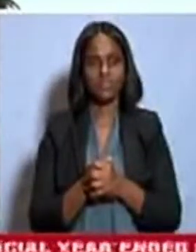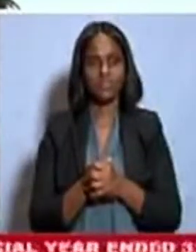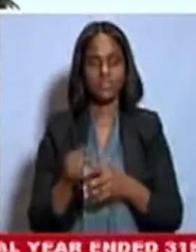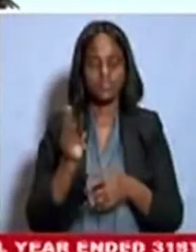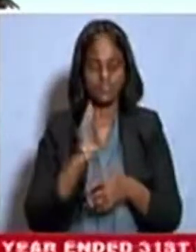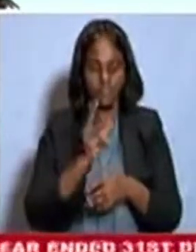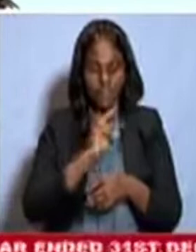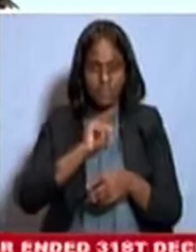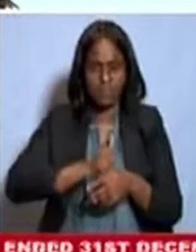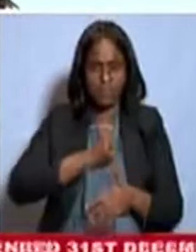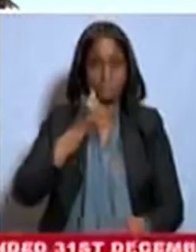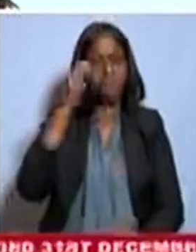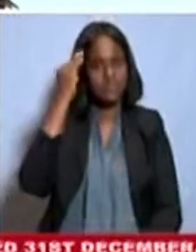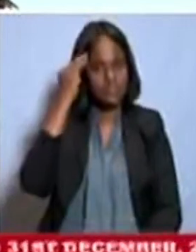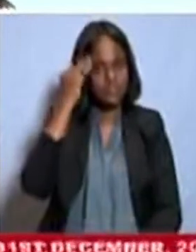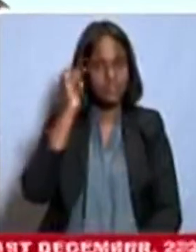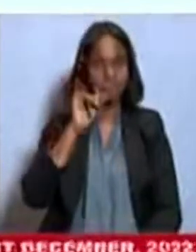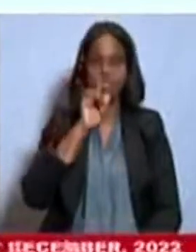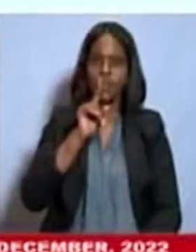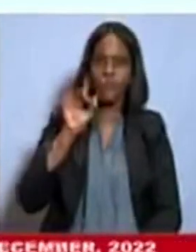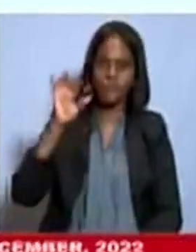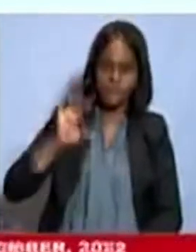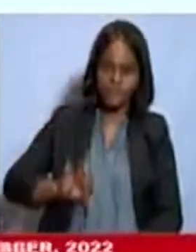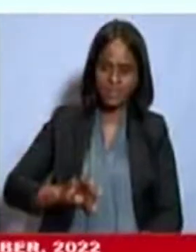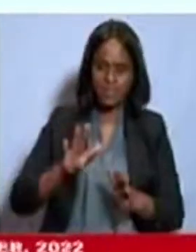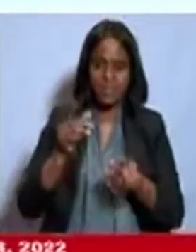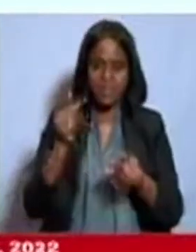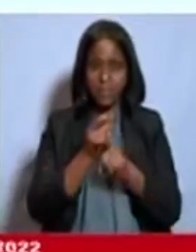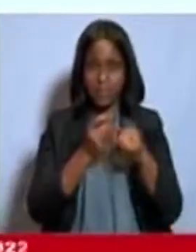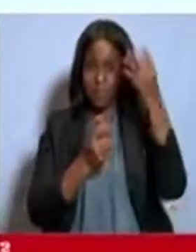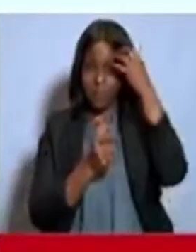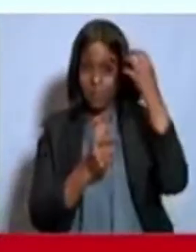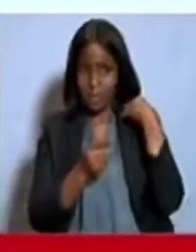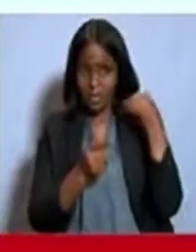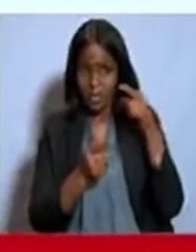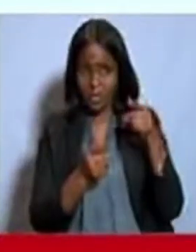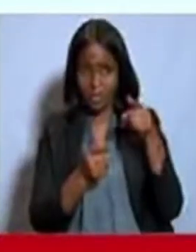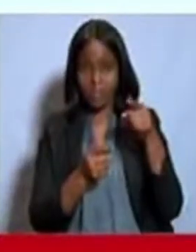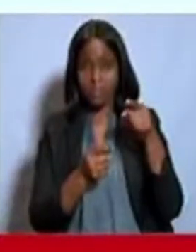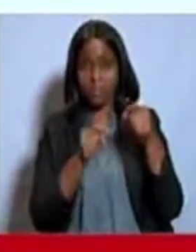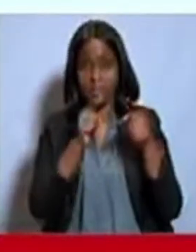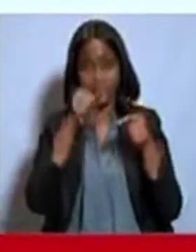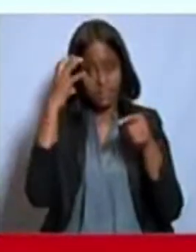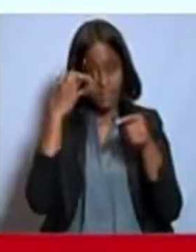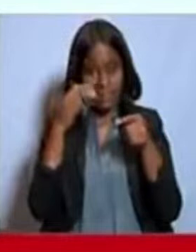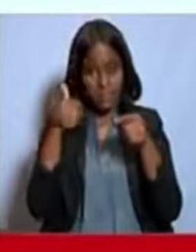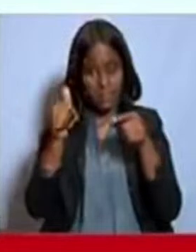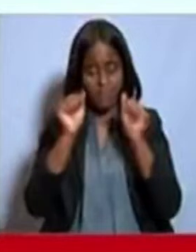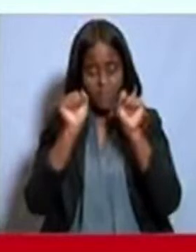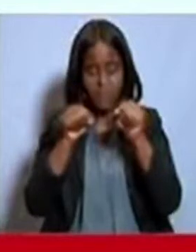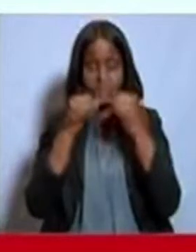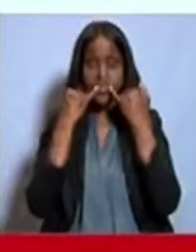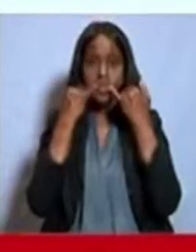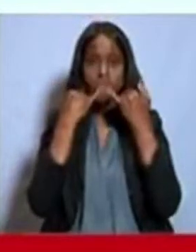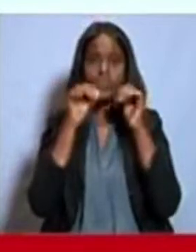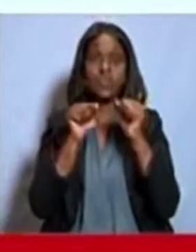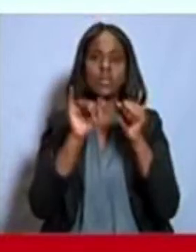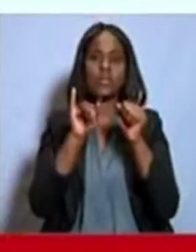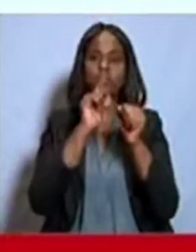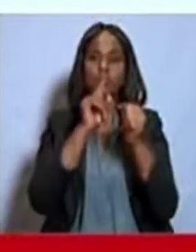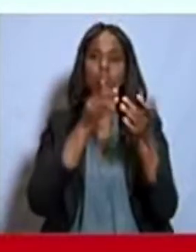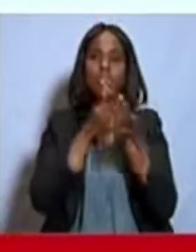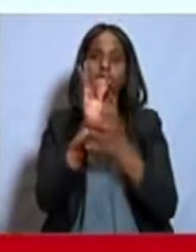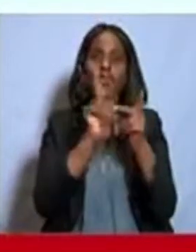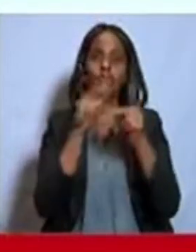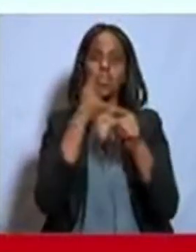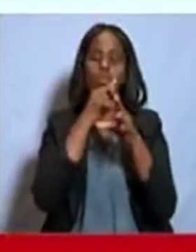We do know, like, the beneficiaries from the officers. So the officers have been able to confirm that these were the correct people